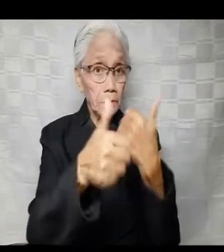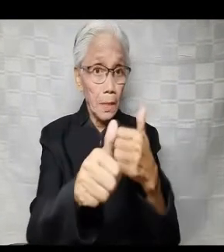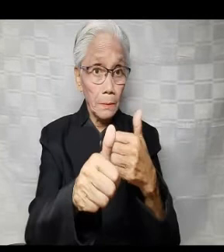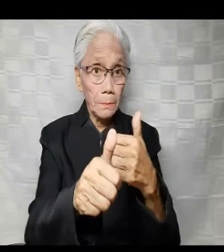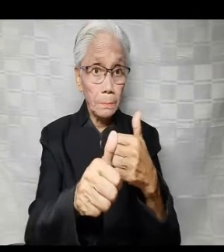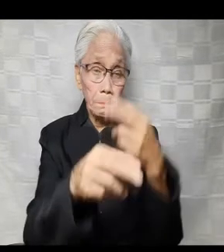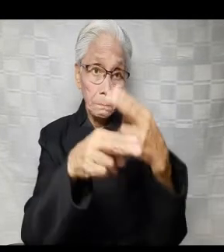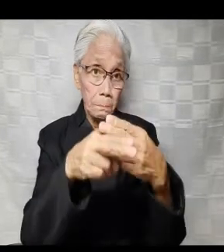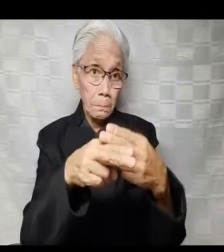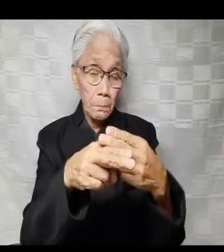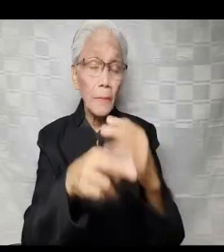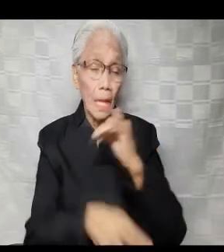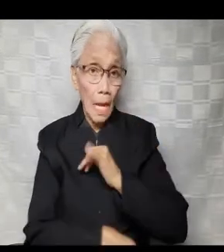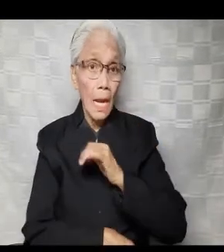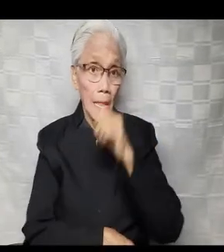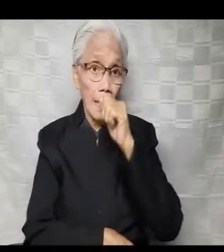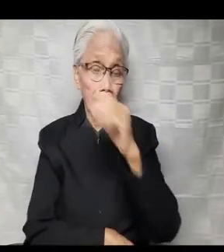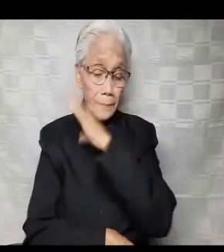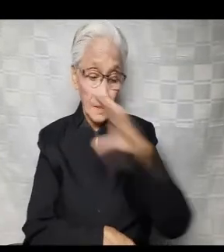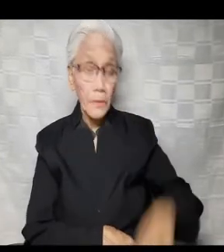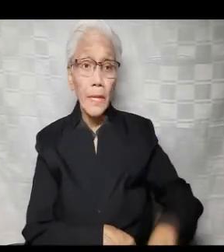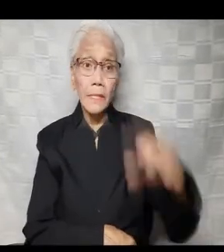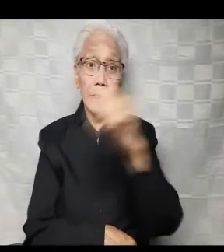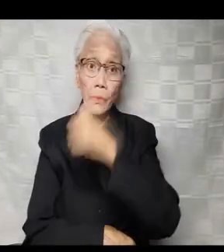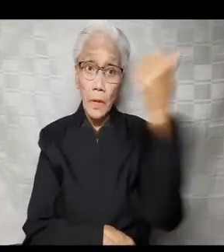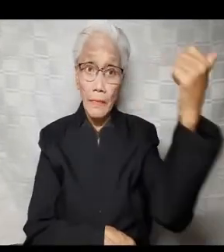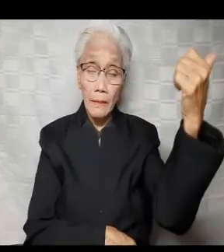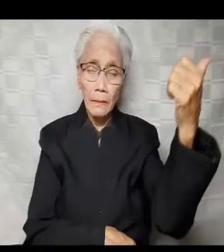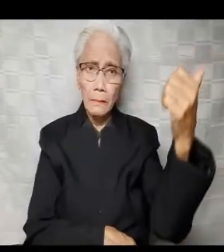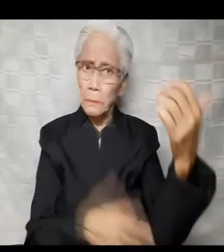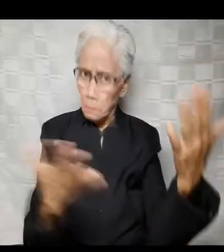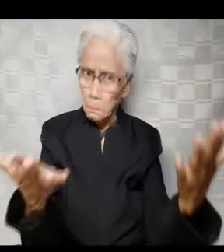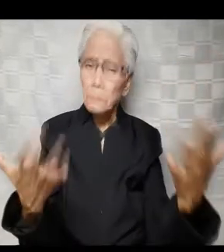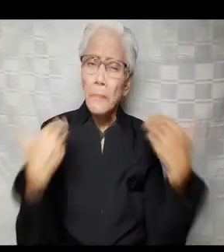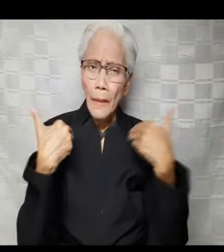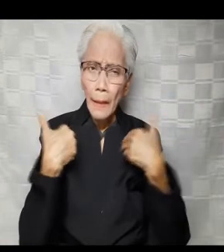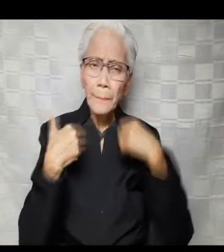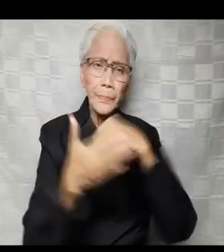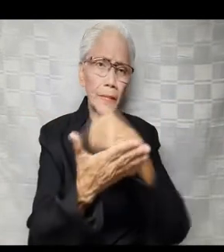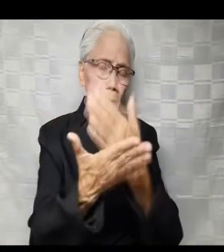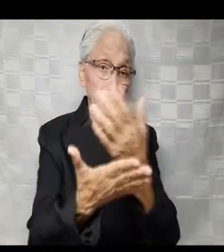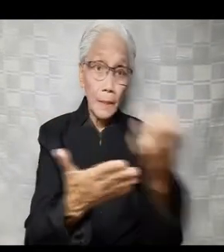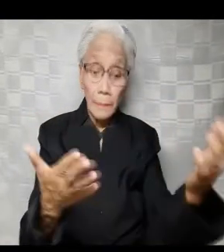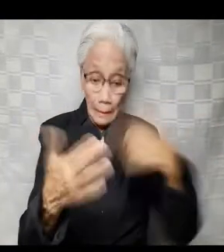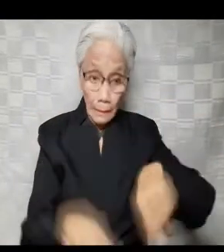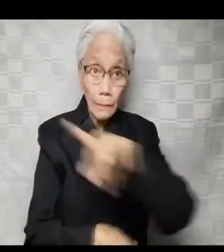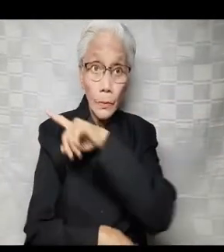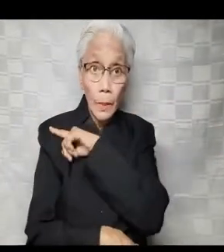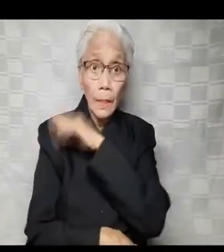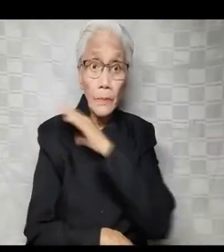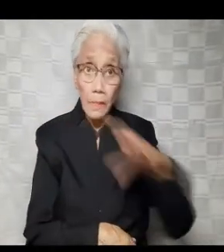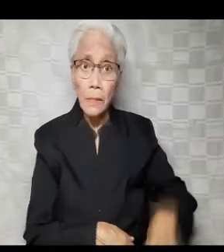follow. Namely, "I am Christ to others." And there are certain elements